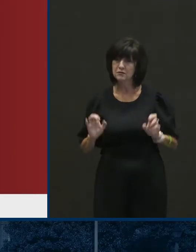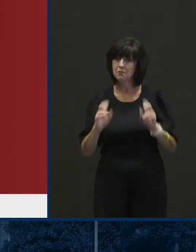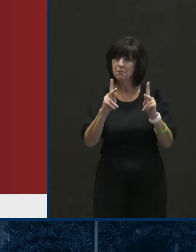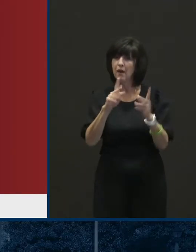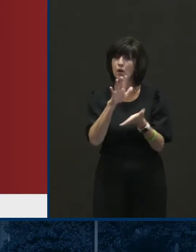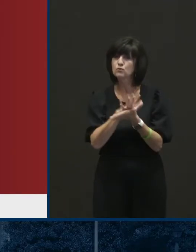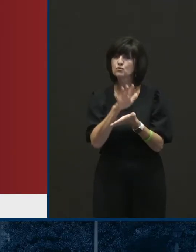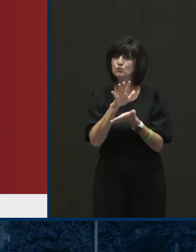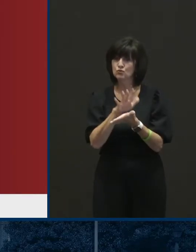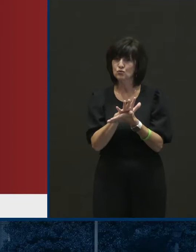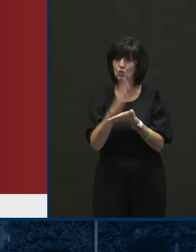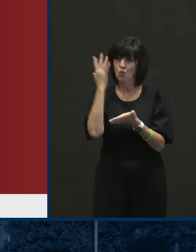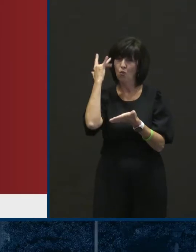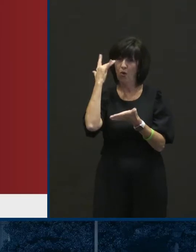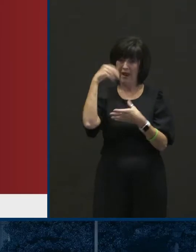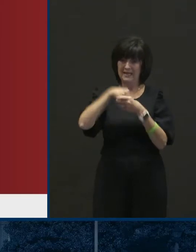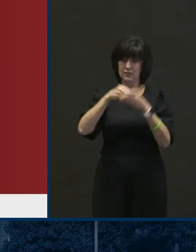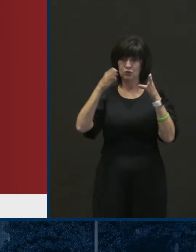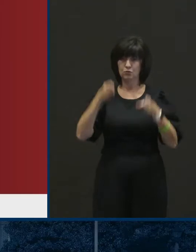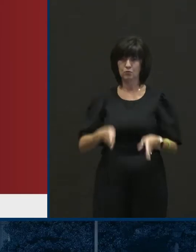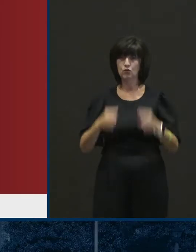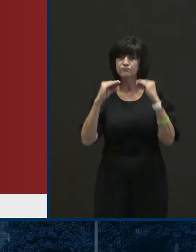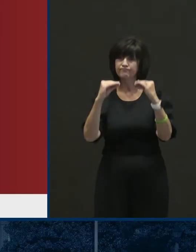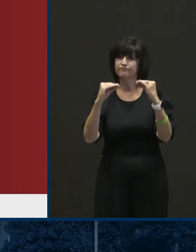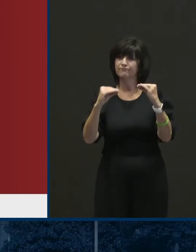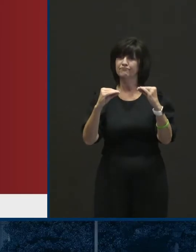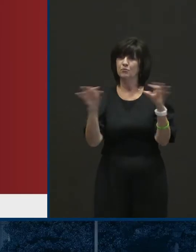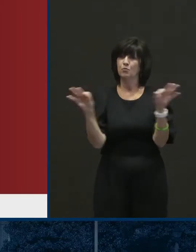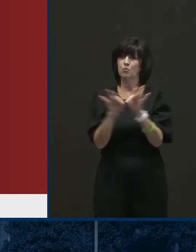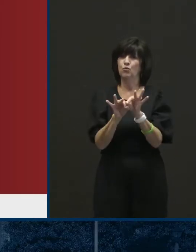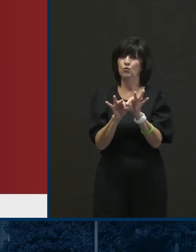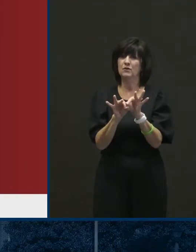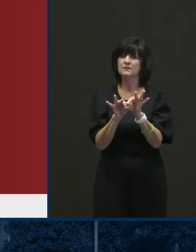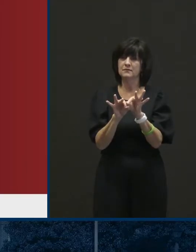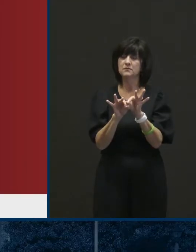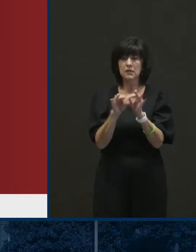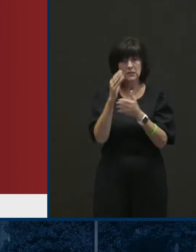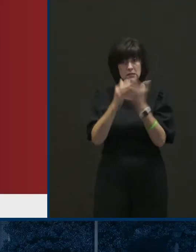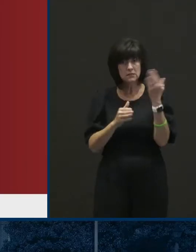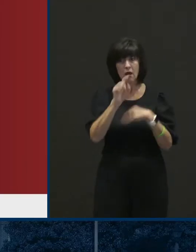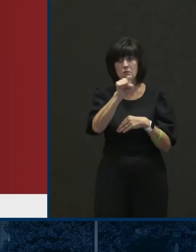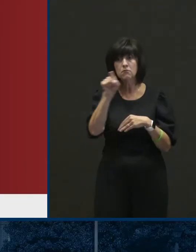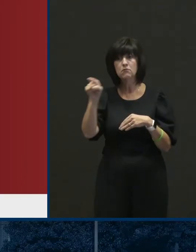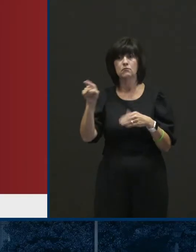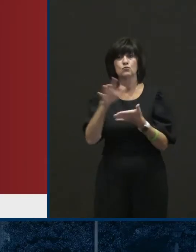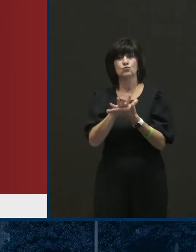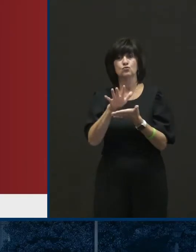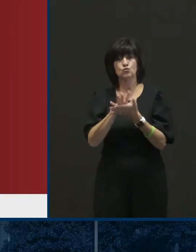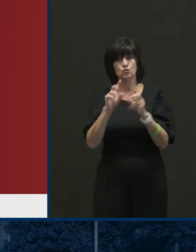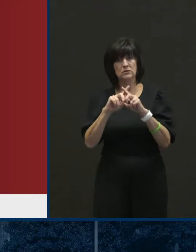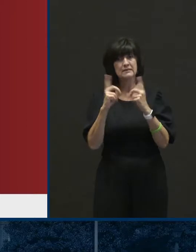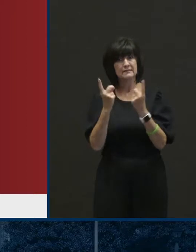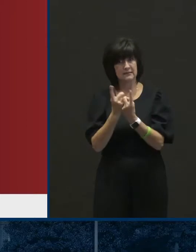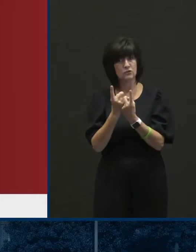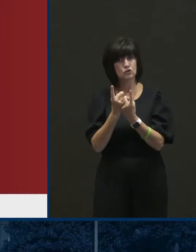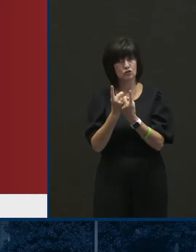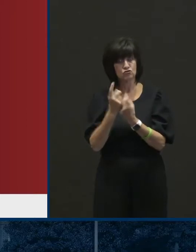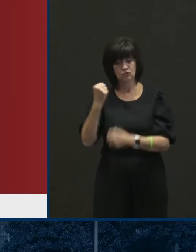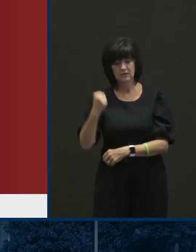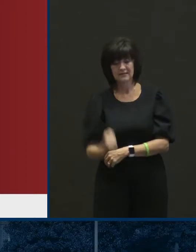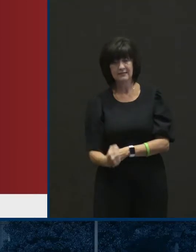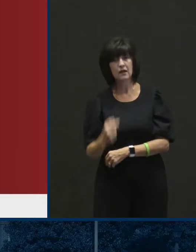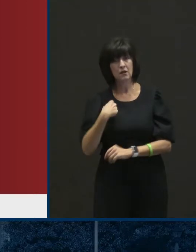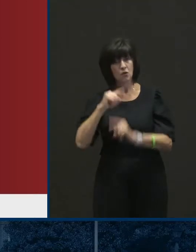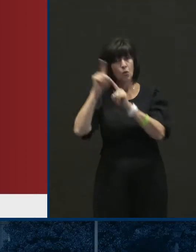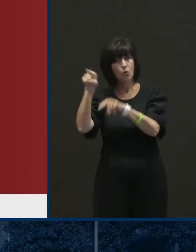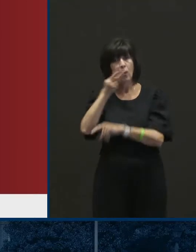for in-person instruction. We do have that going on in some districts in our state, mostly downstate. I visited Woodbridge High